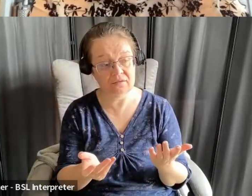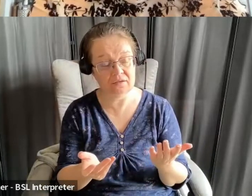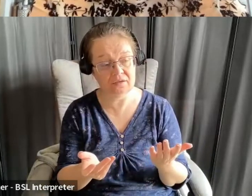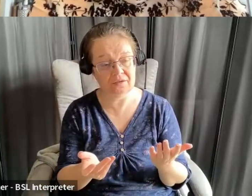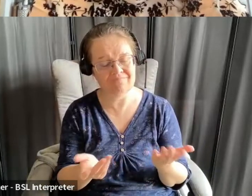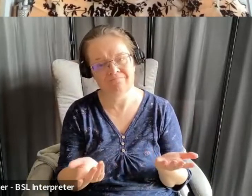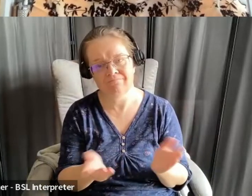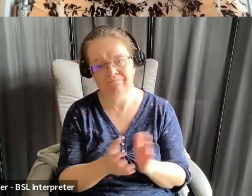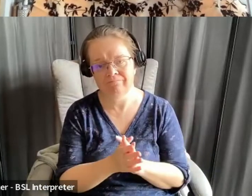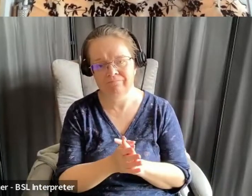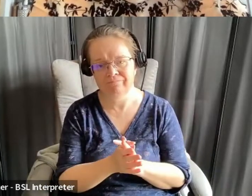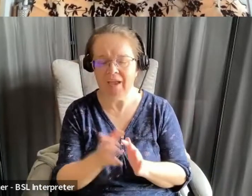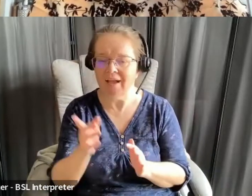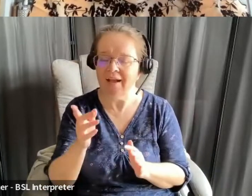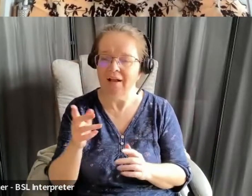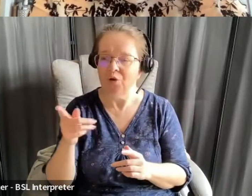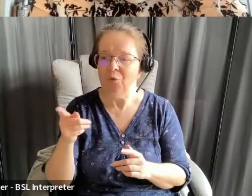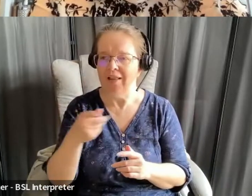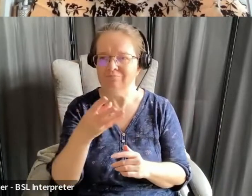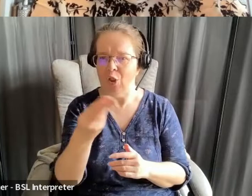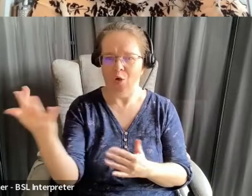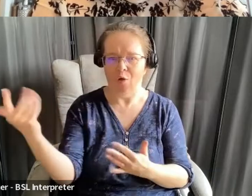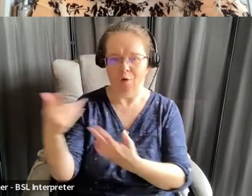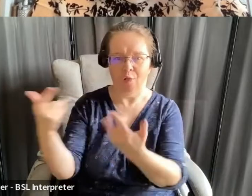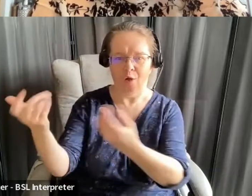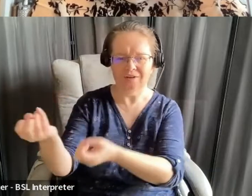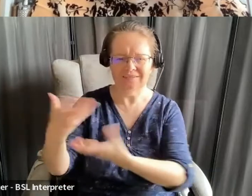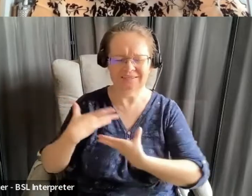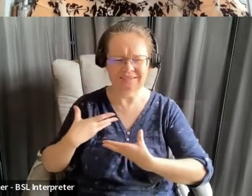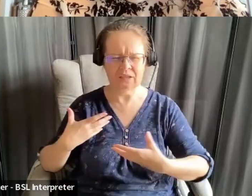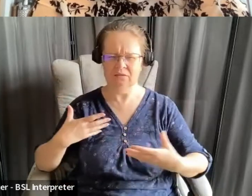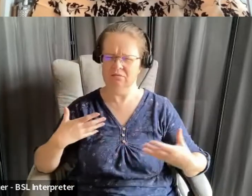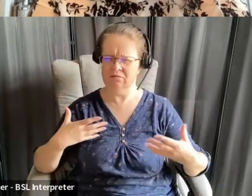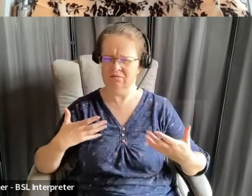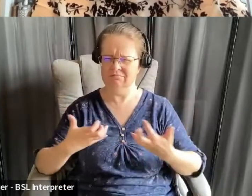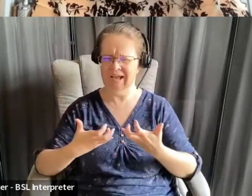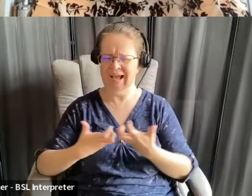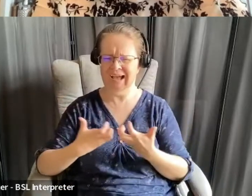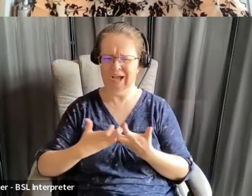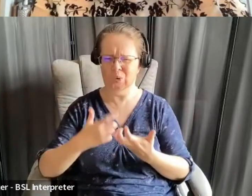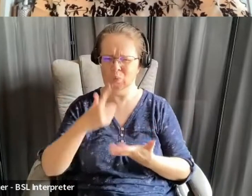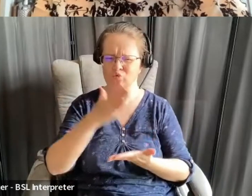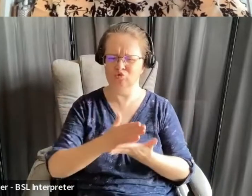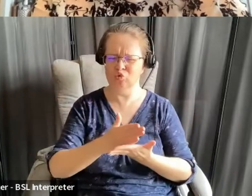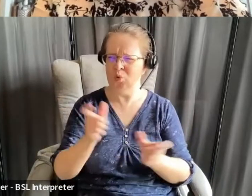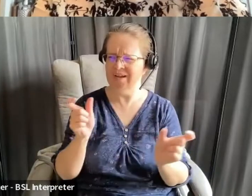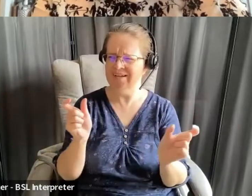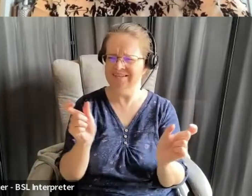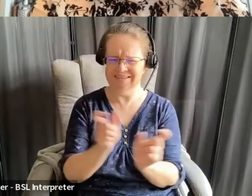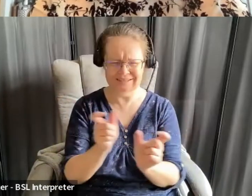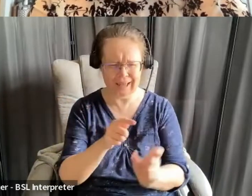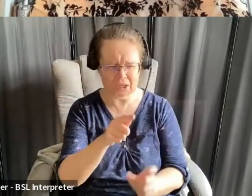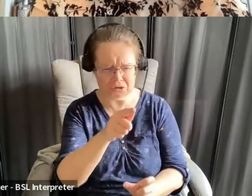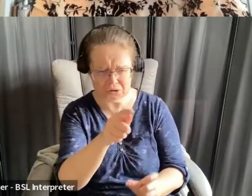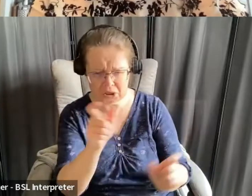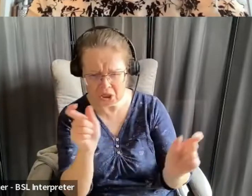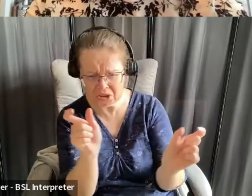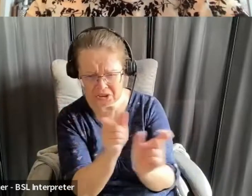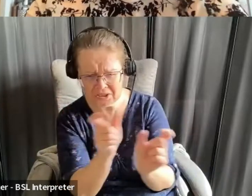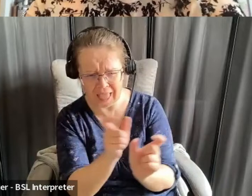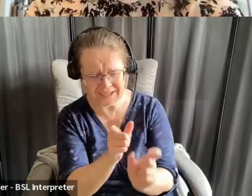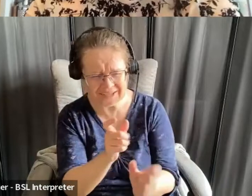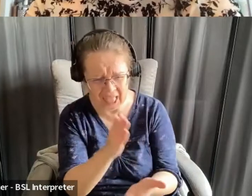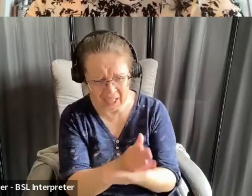know, people actually say to me, how is that actually true? Because, you know, you don't appear to have any